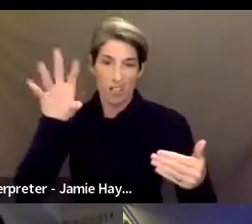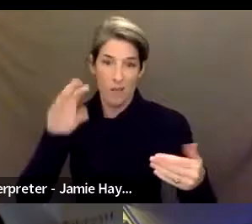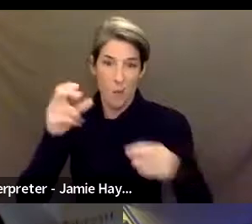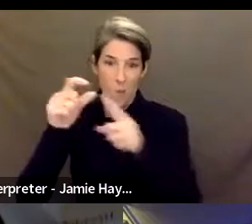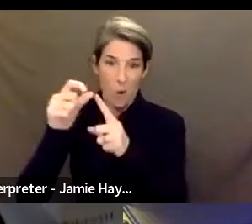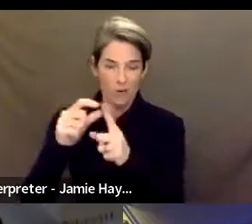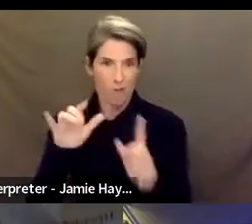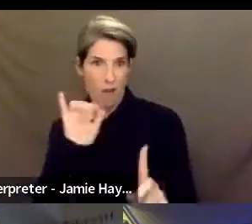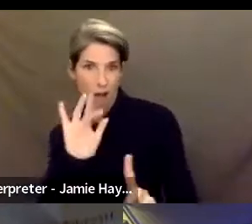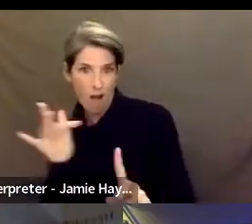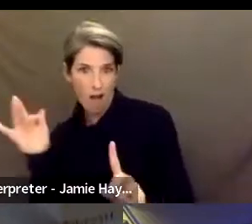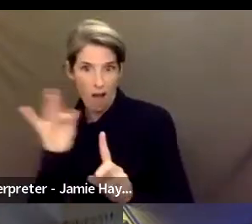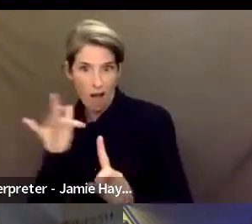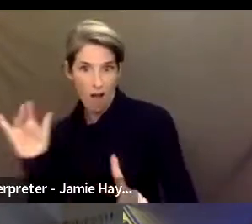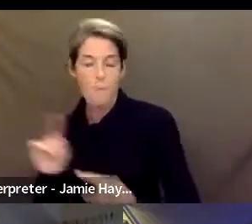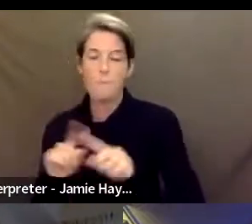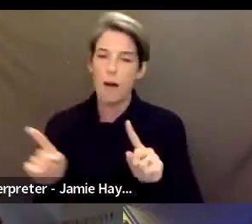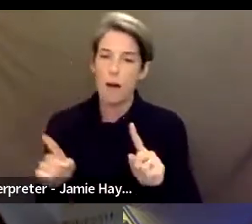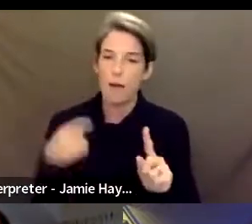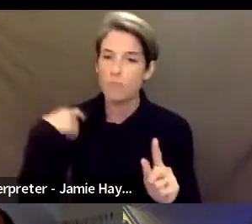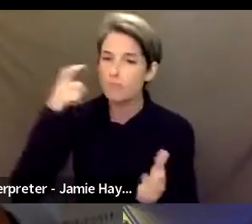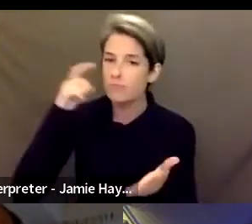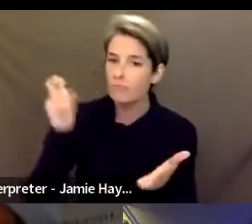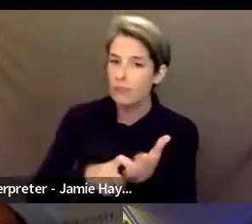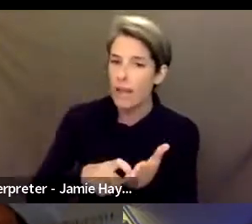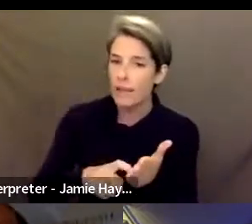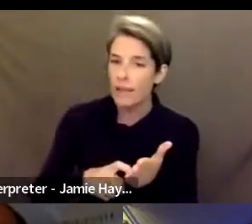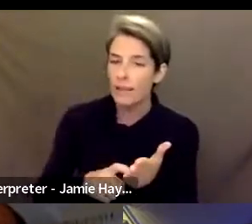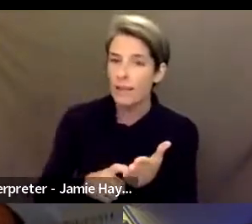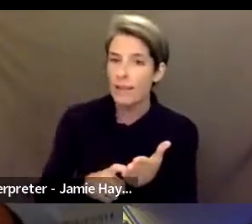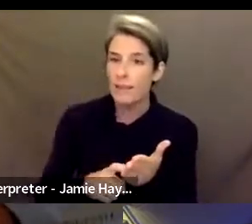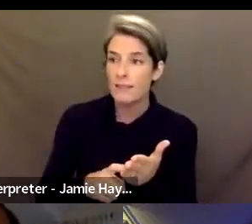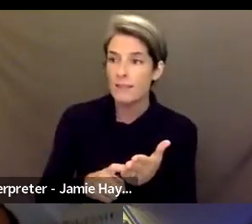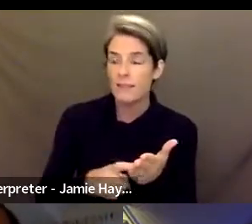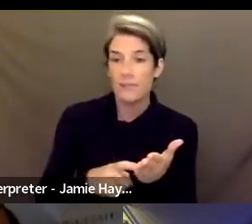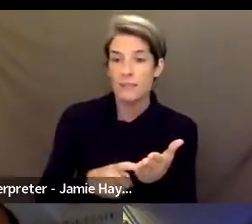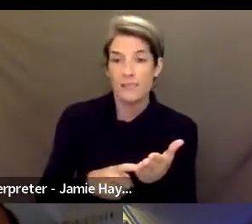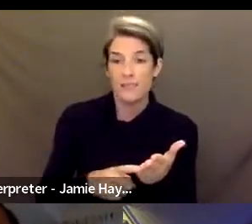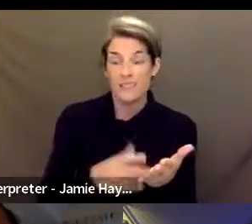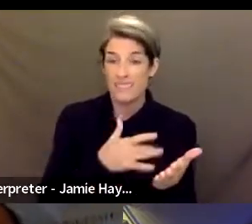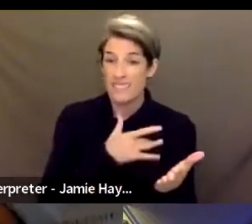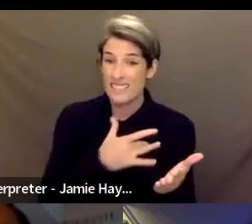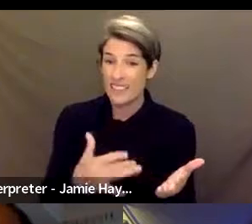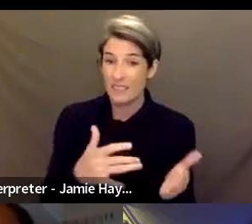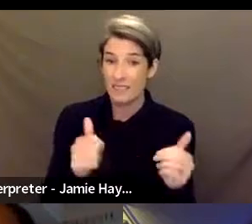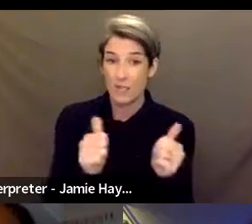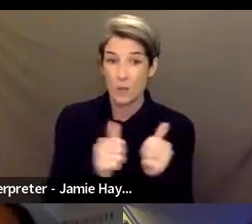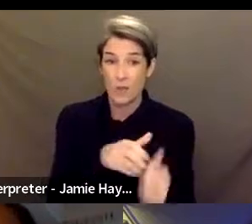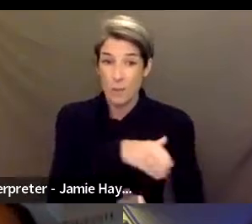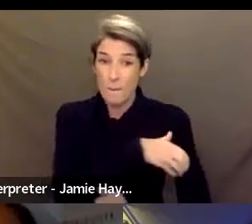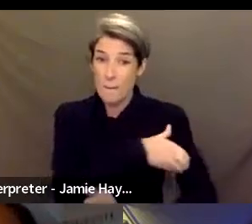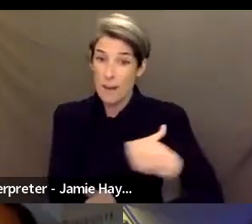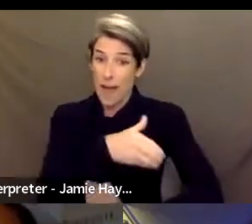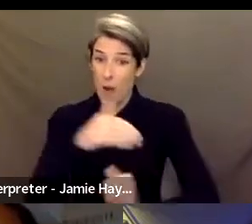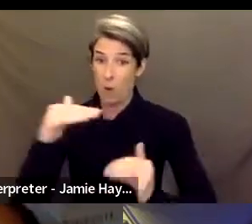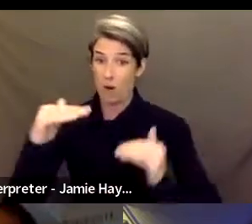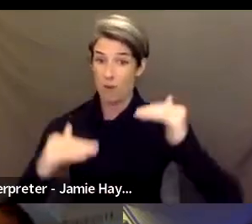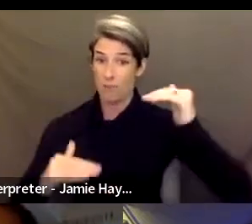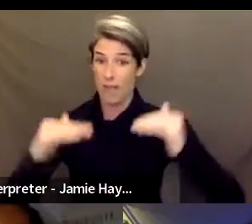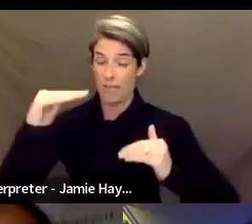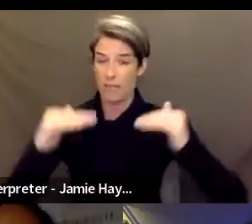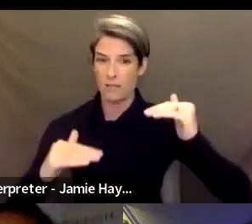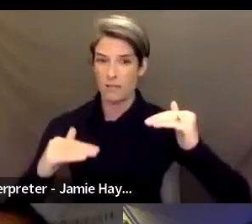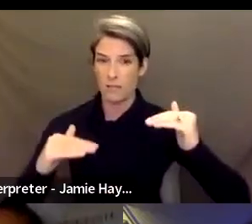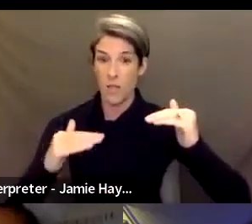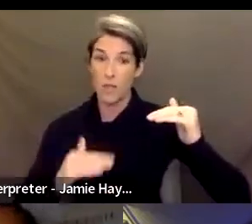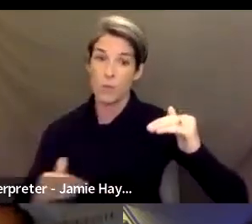but what I had recognized were that, especially based on the power dynamics, there was a